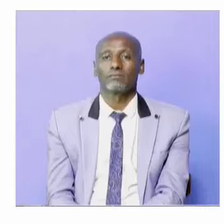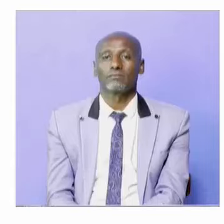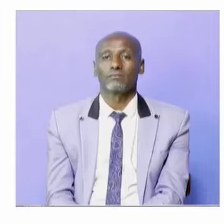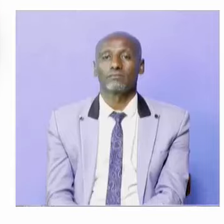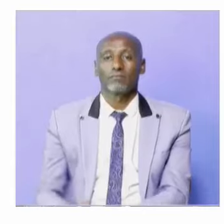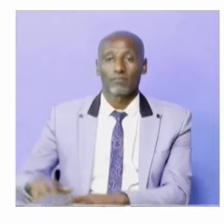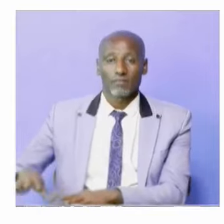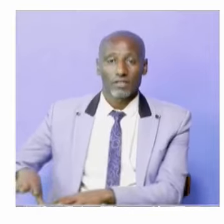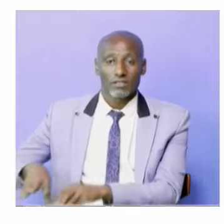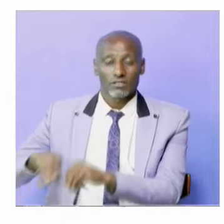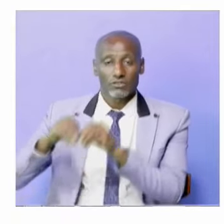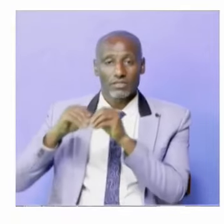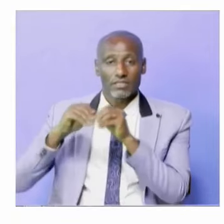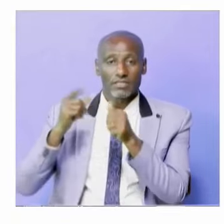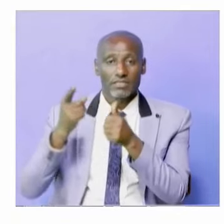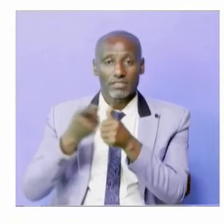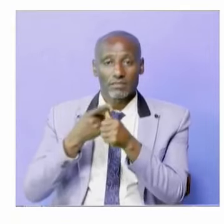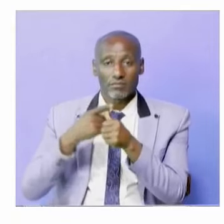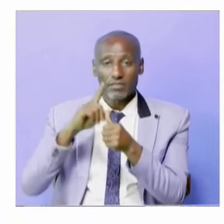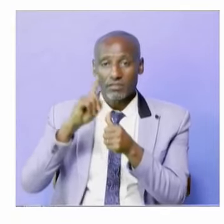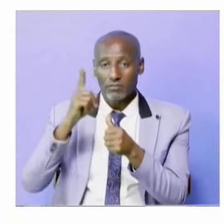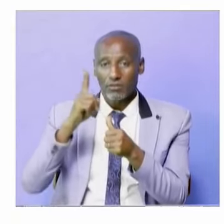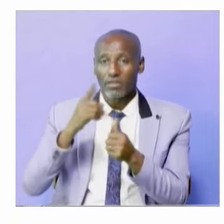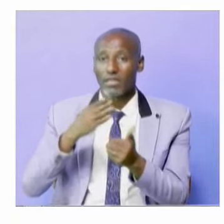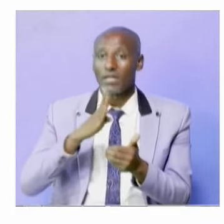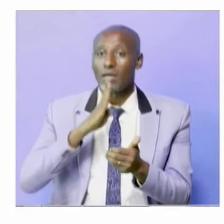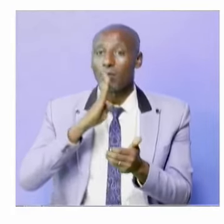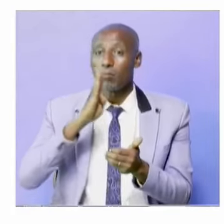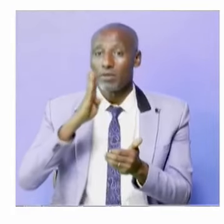Students, first, you have to be ready, okay?